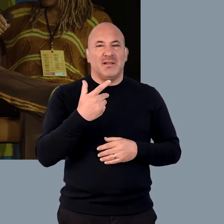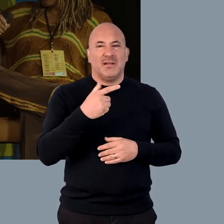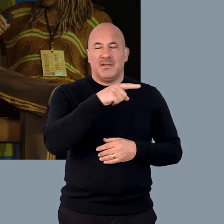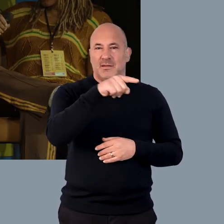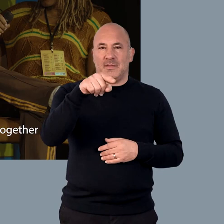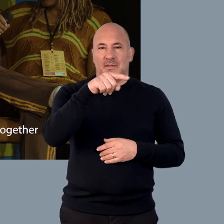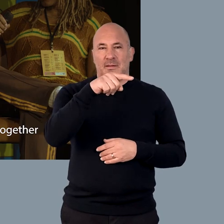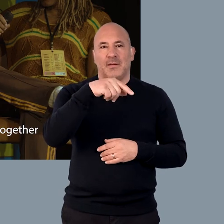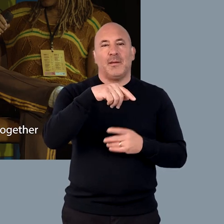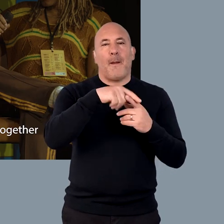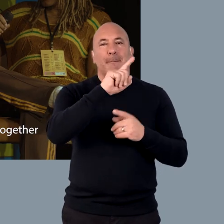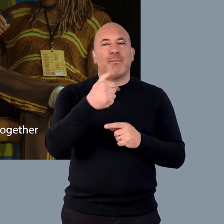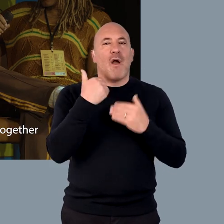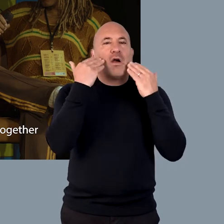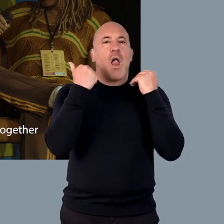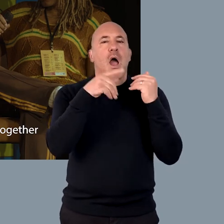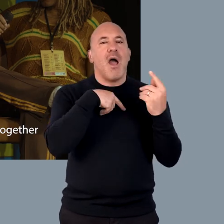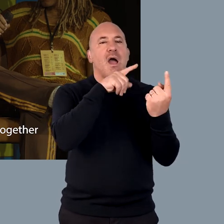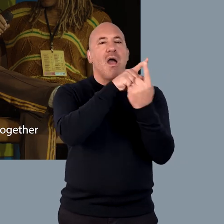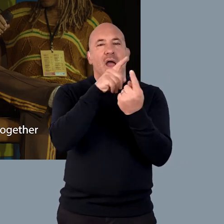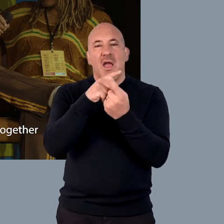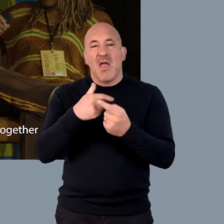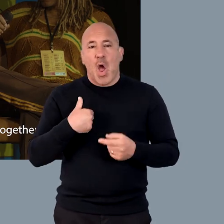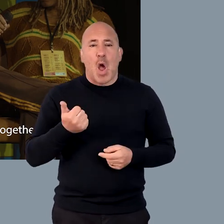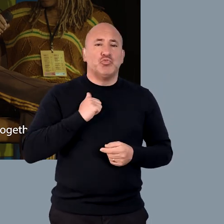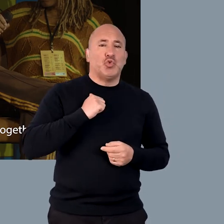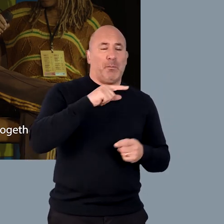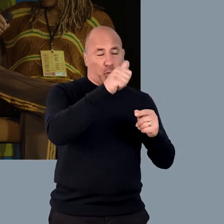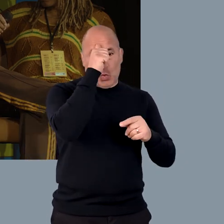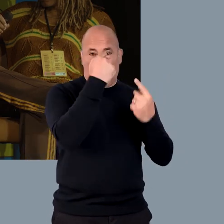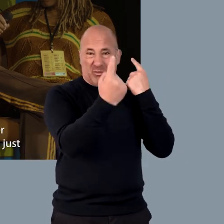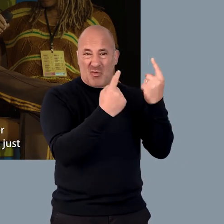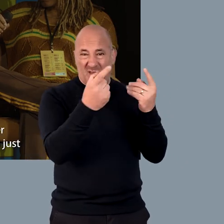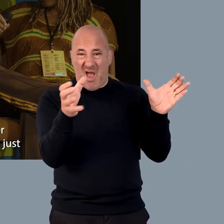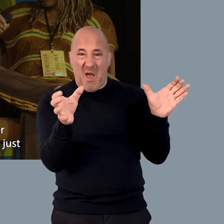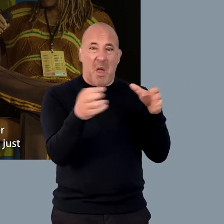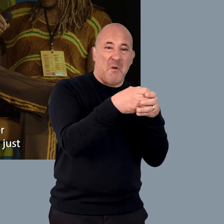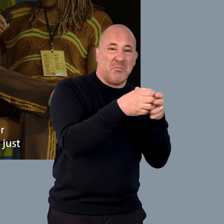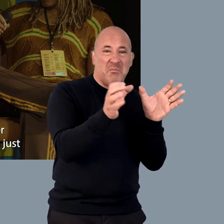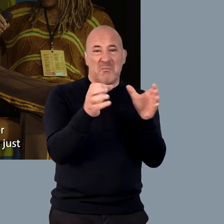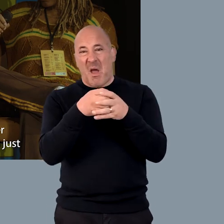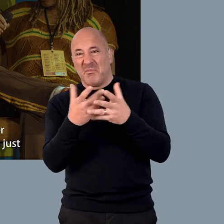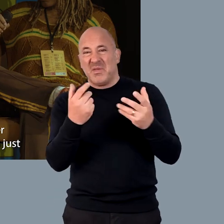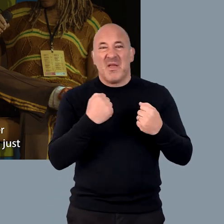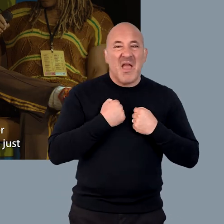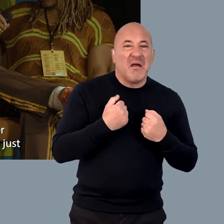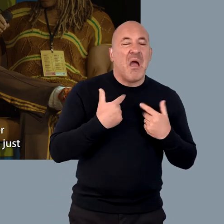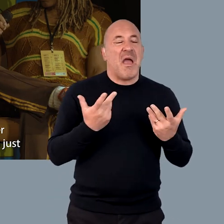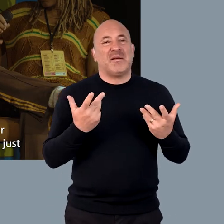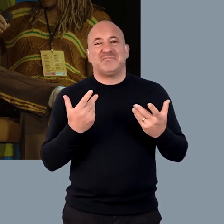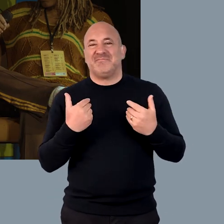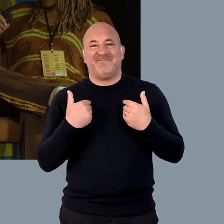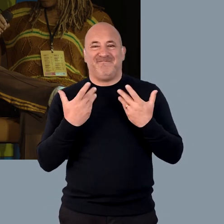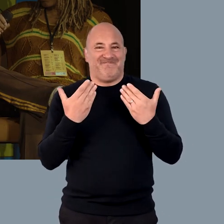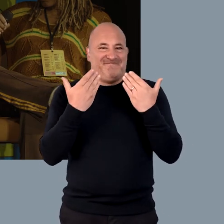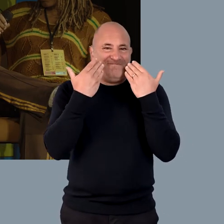would see other people of color sometimes together and I would assume that Other people of color knew each other and hang out together and that